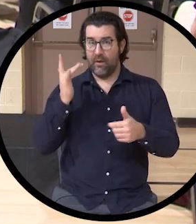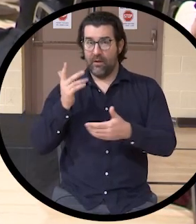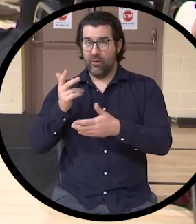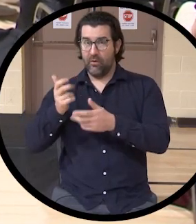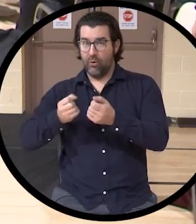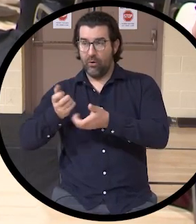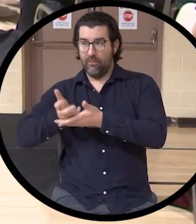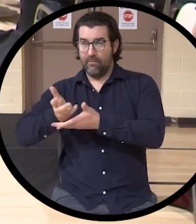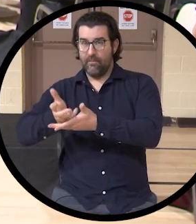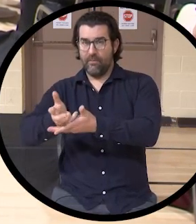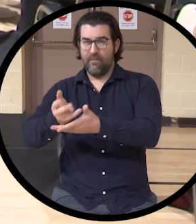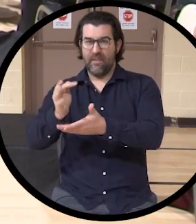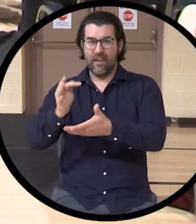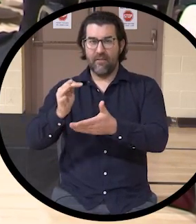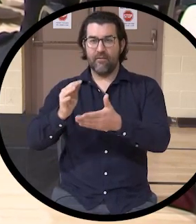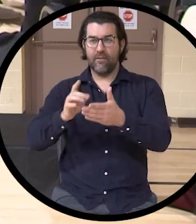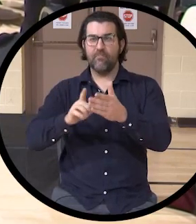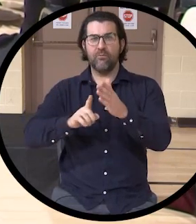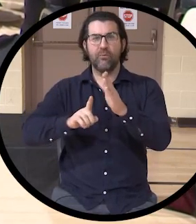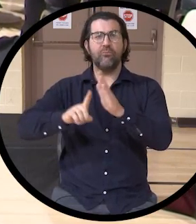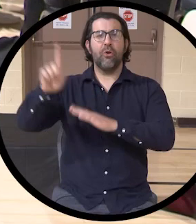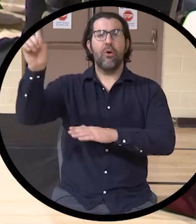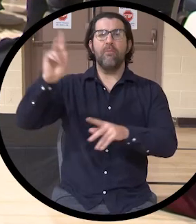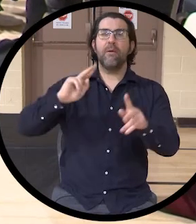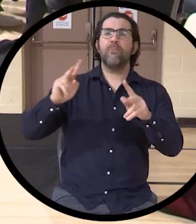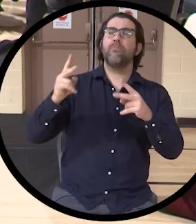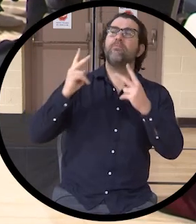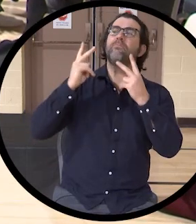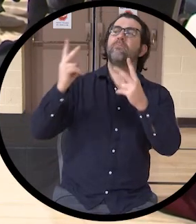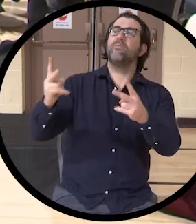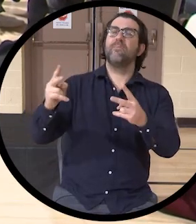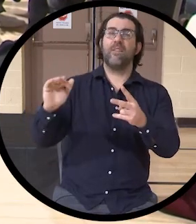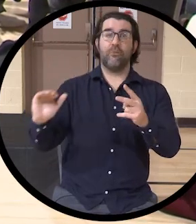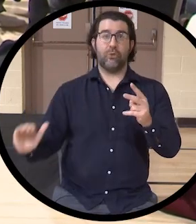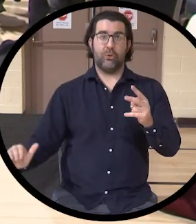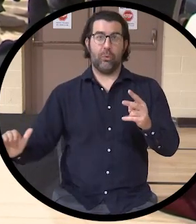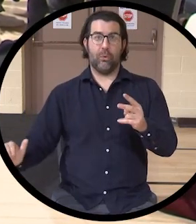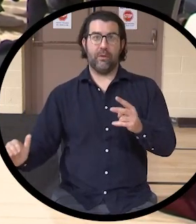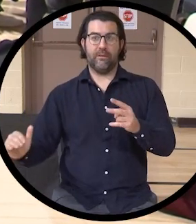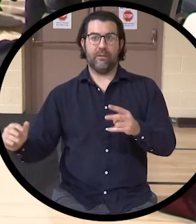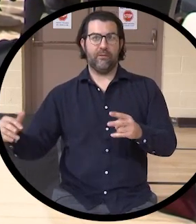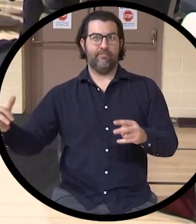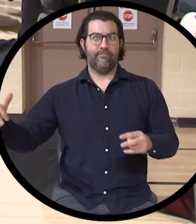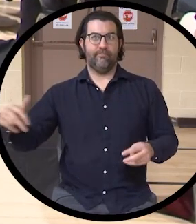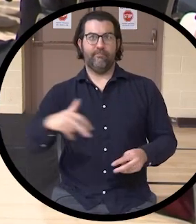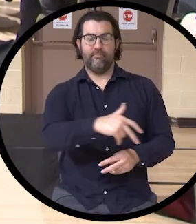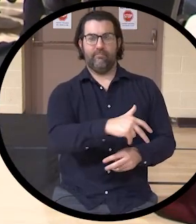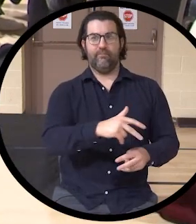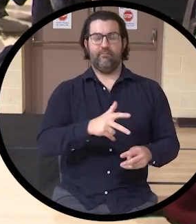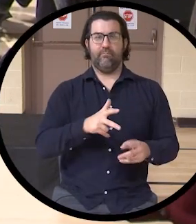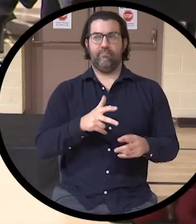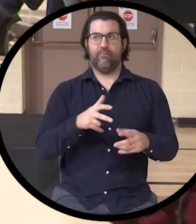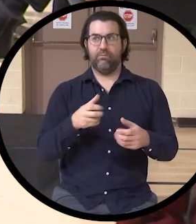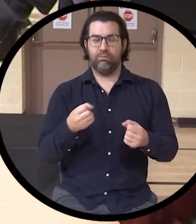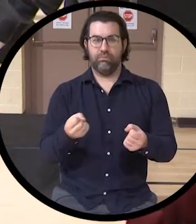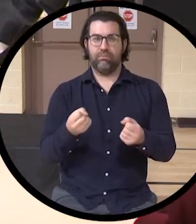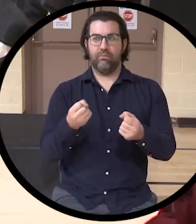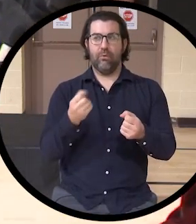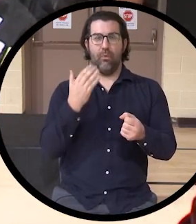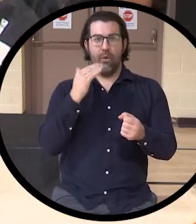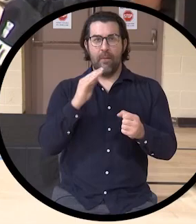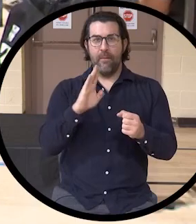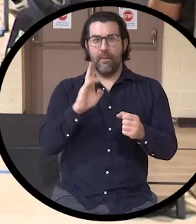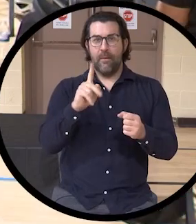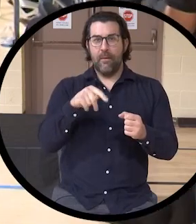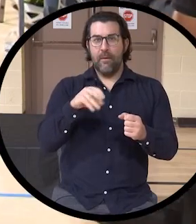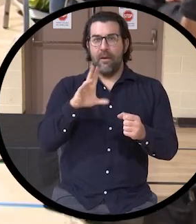if you're really tall, people might be able to see you. But if you're really short, those parked cars are going to be even more of a problem. So we hope that the bump outs will help with those